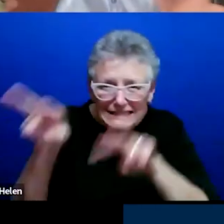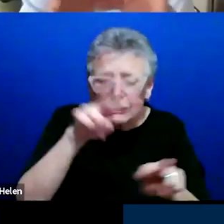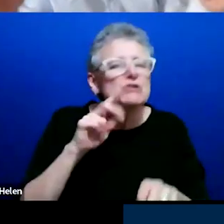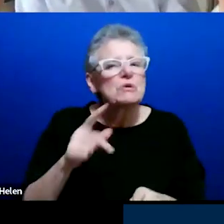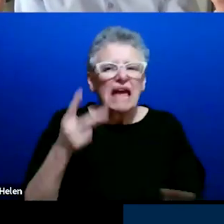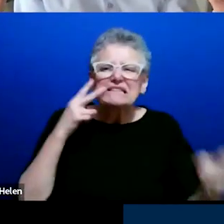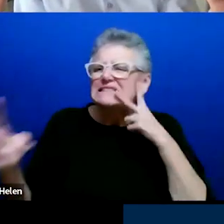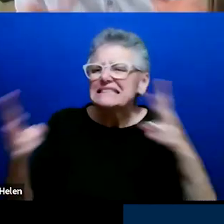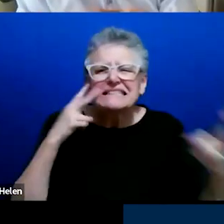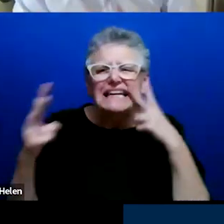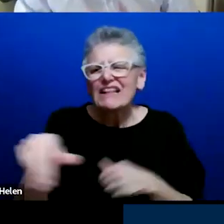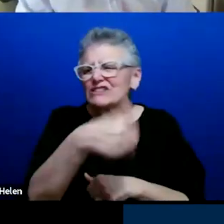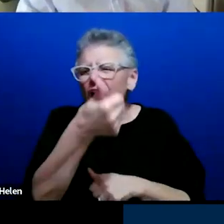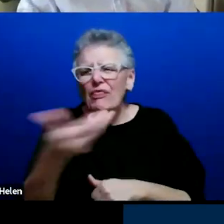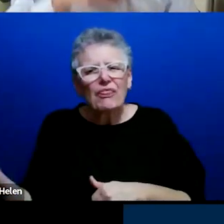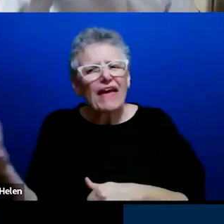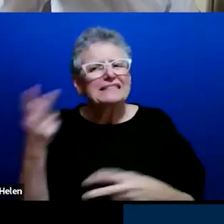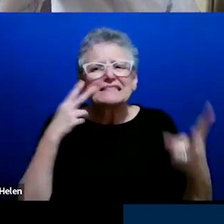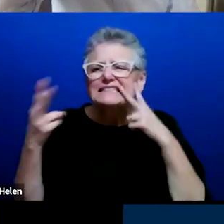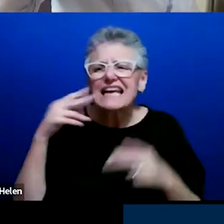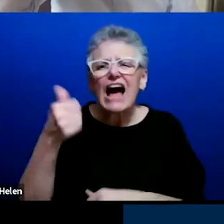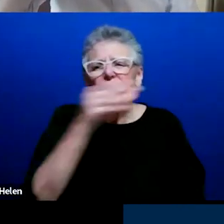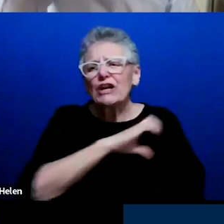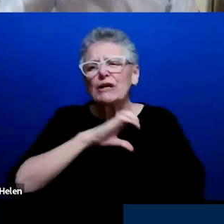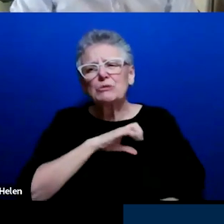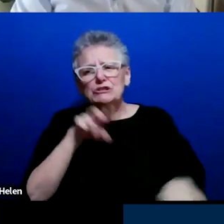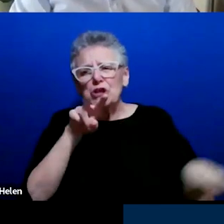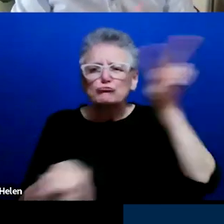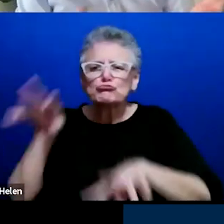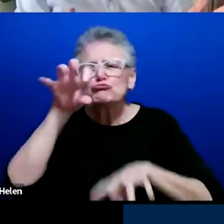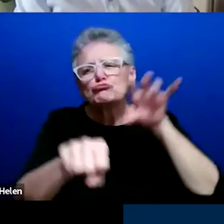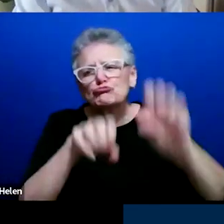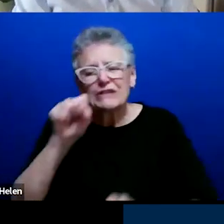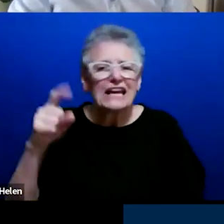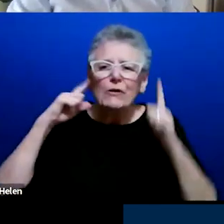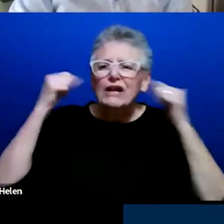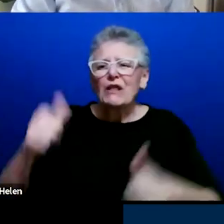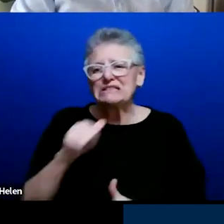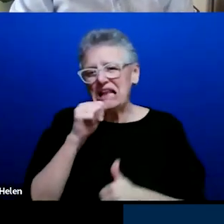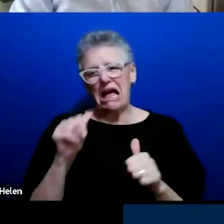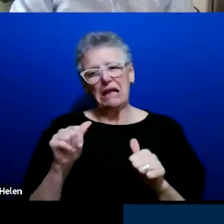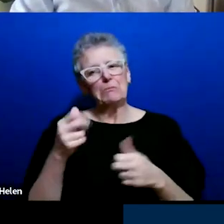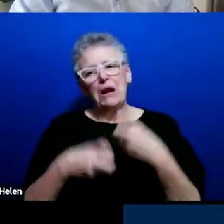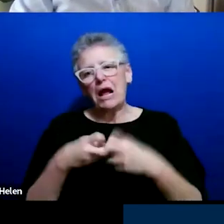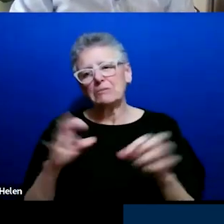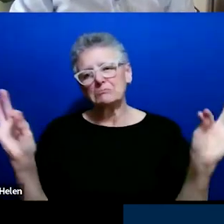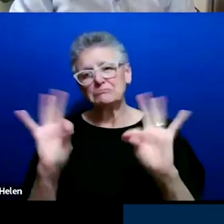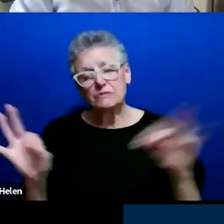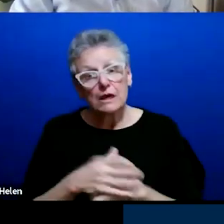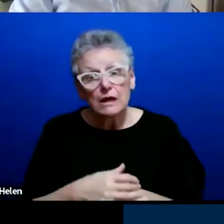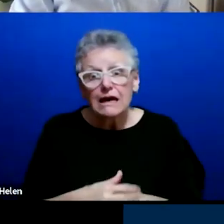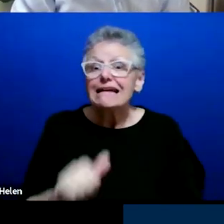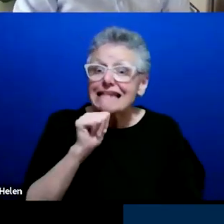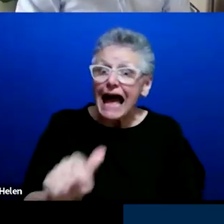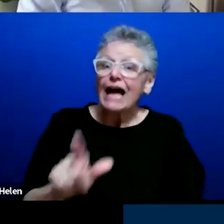you can see all of these other visual characteristics, and hearing loss really shouldn't be that much of a problem. That's just simply